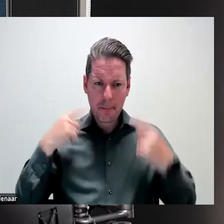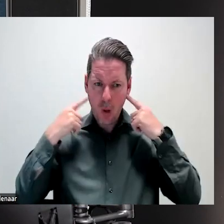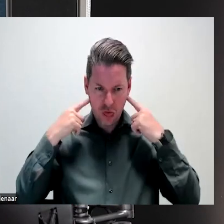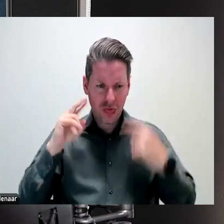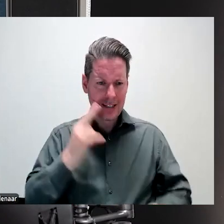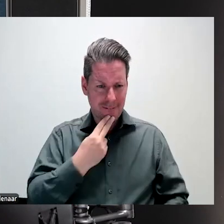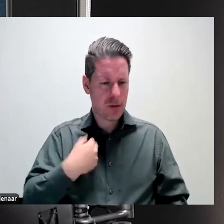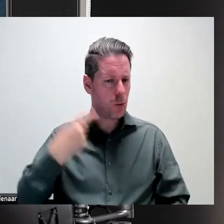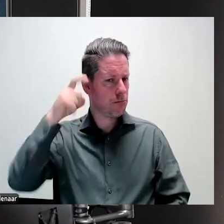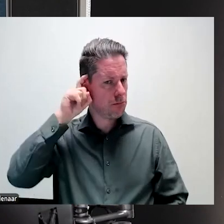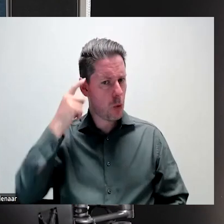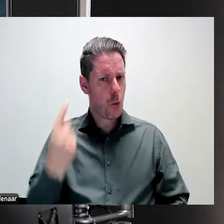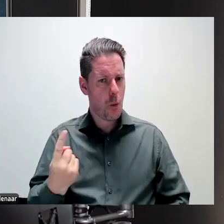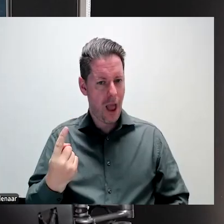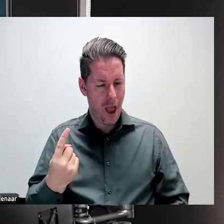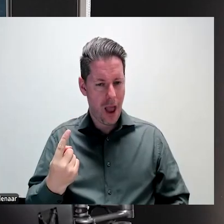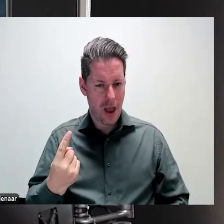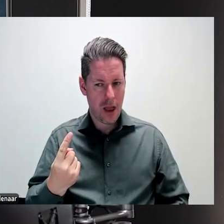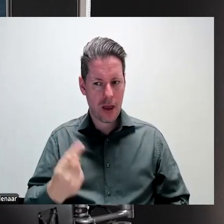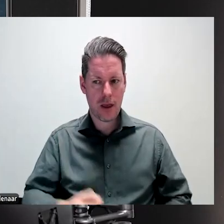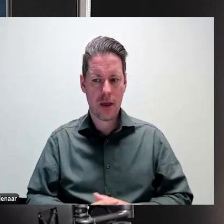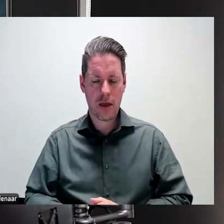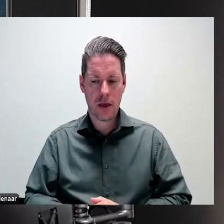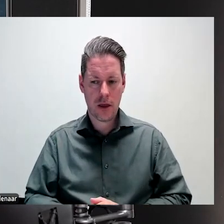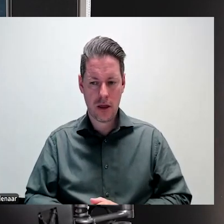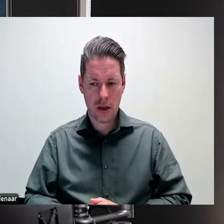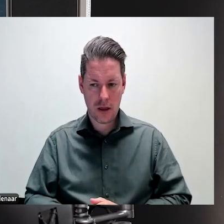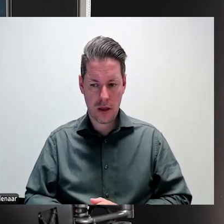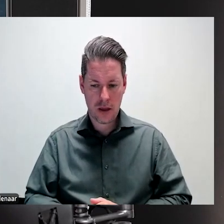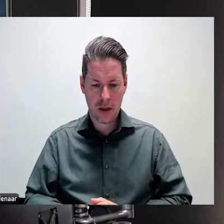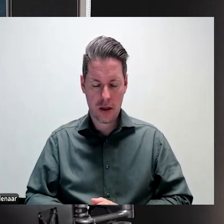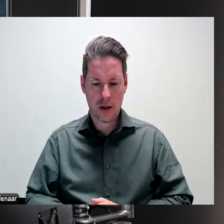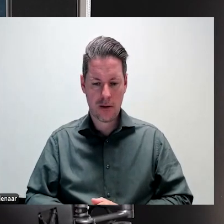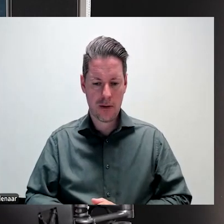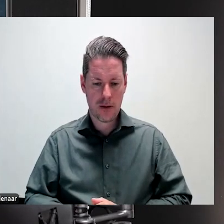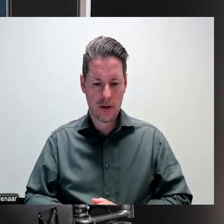to tell my niece that I was deaf in one ear and couldn't hear out the other.